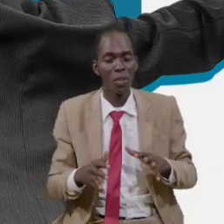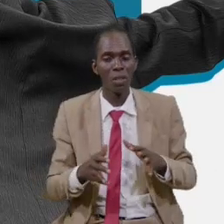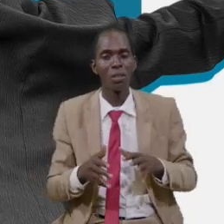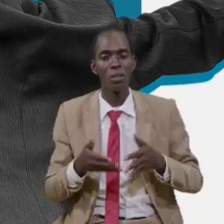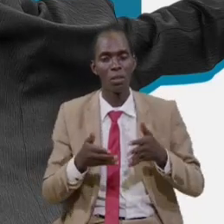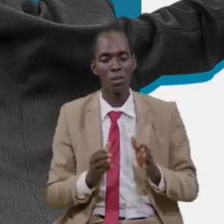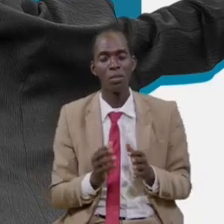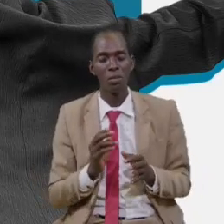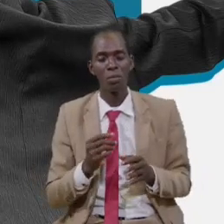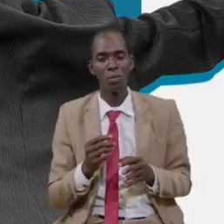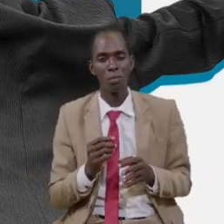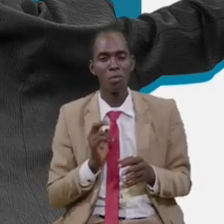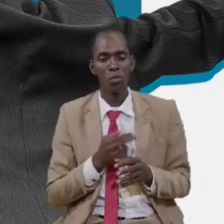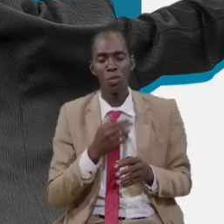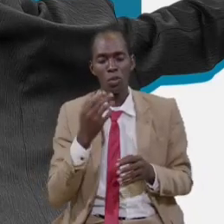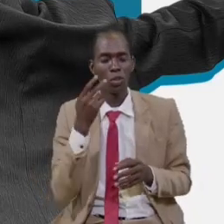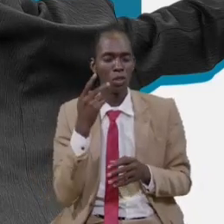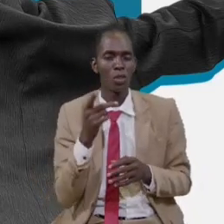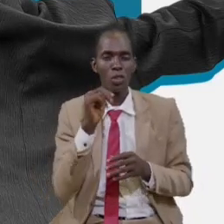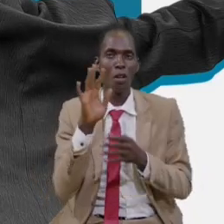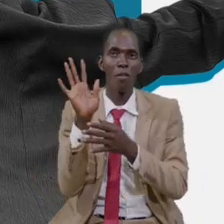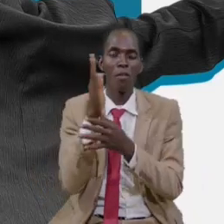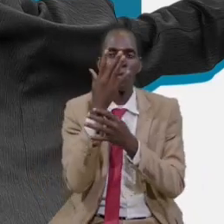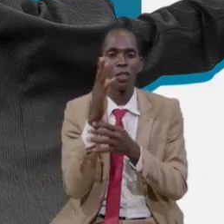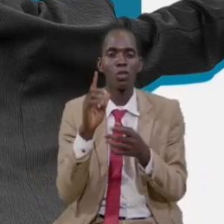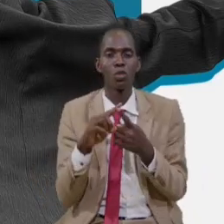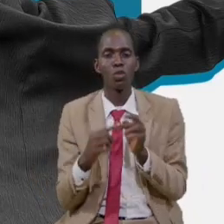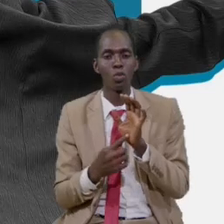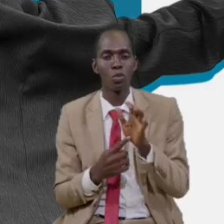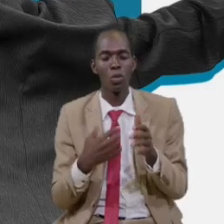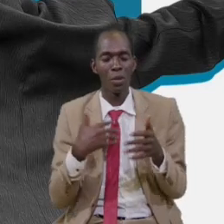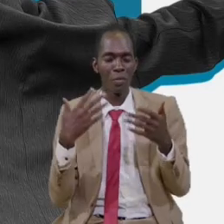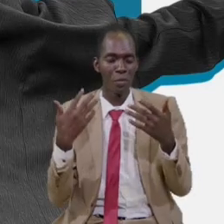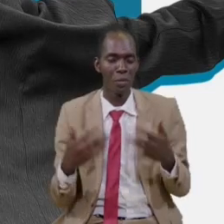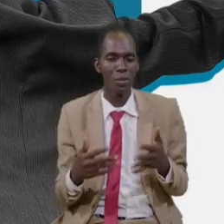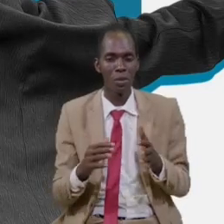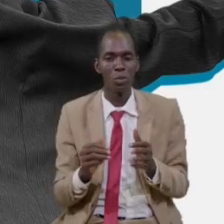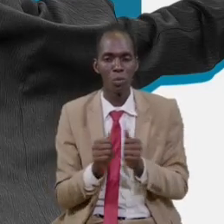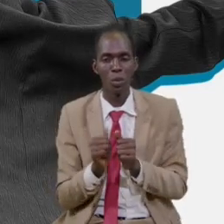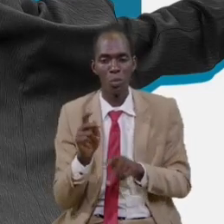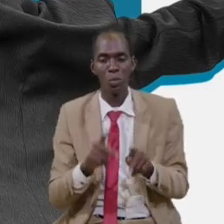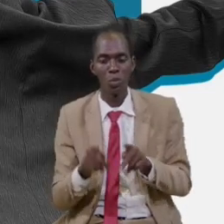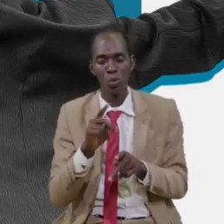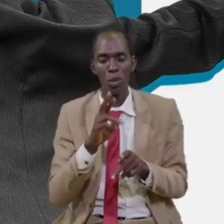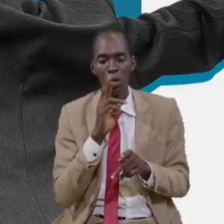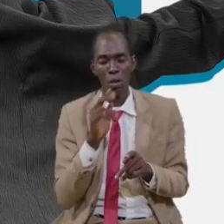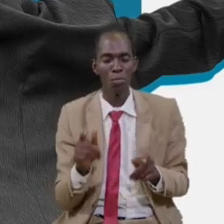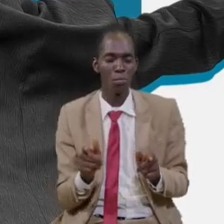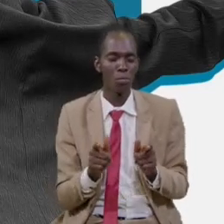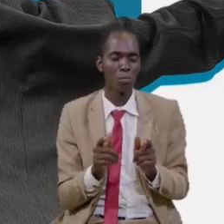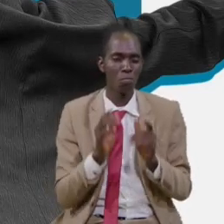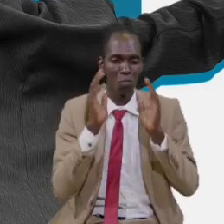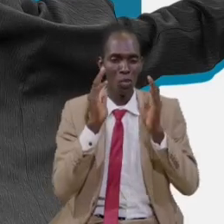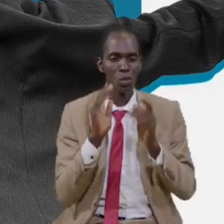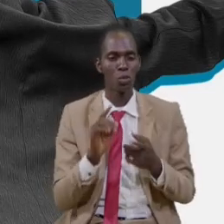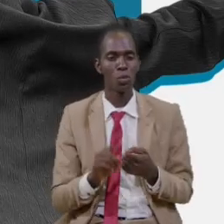from the middle here, front and back, on the left-hand side, front and back. Okay, we're seeing flag at the